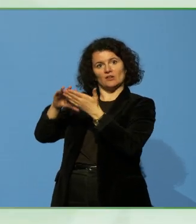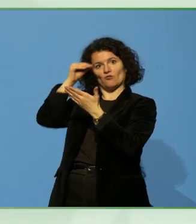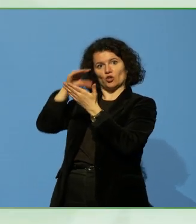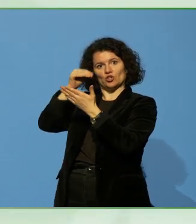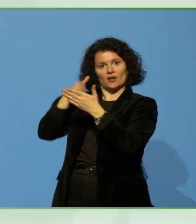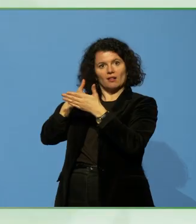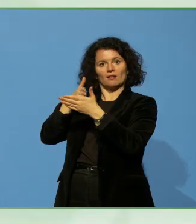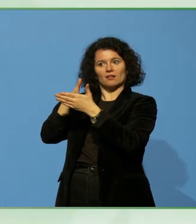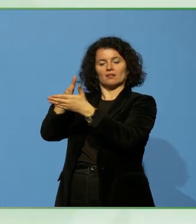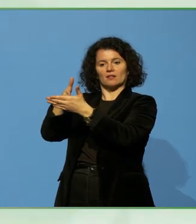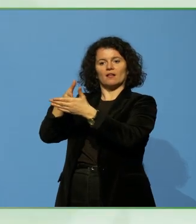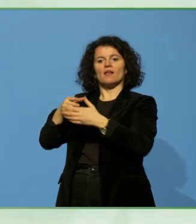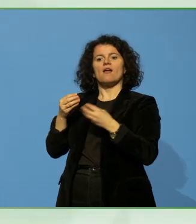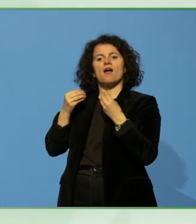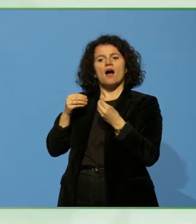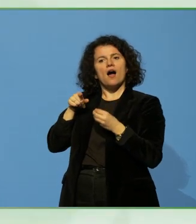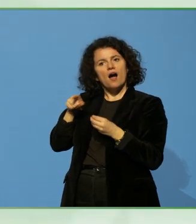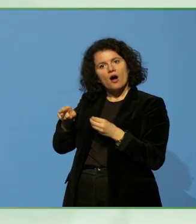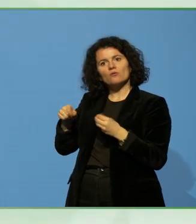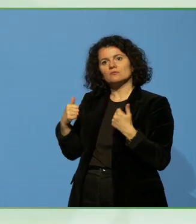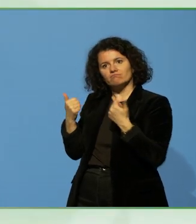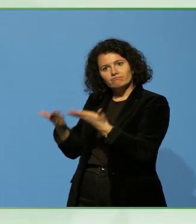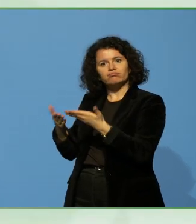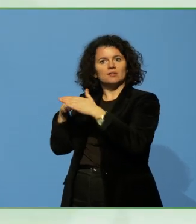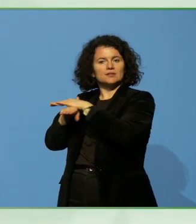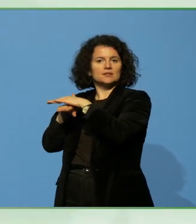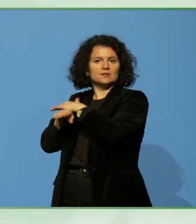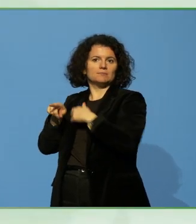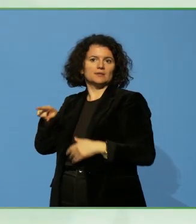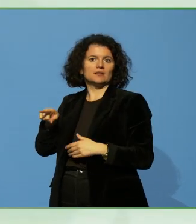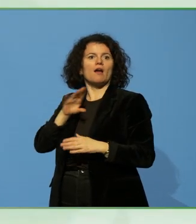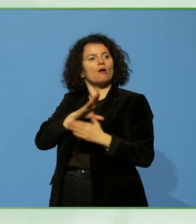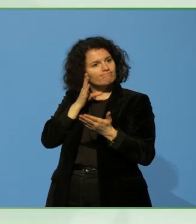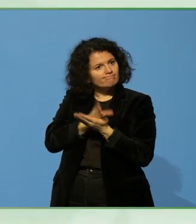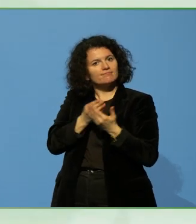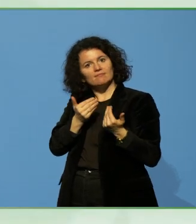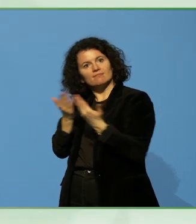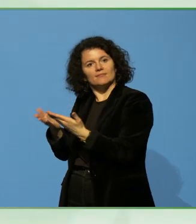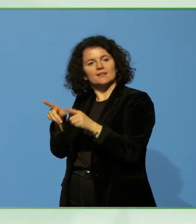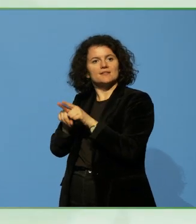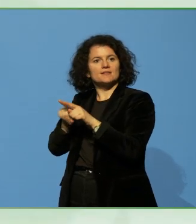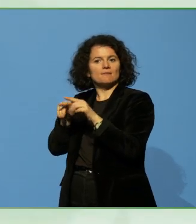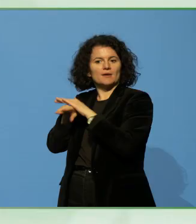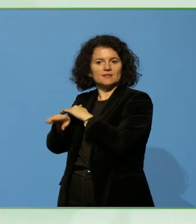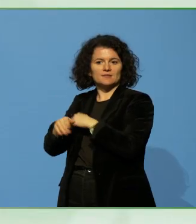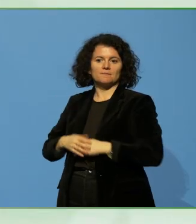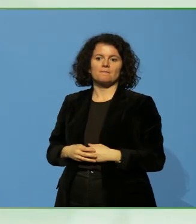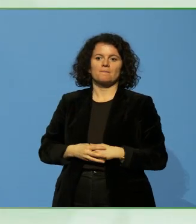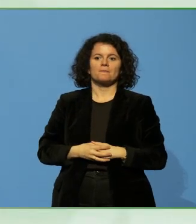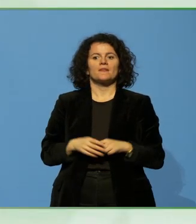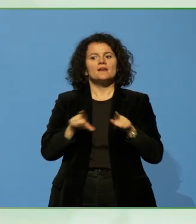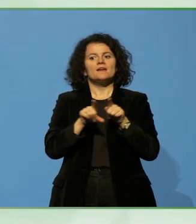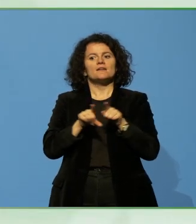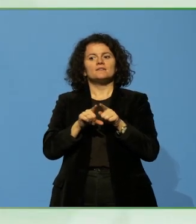disabilities, the accessibility is ensured, and maybe how it can increase also the level of financial literacy of